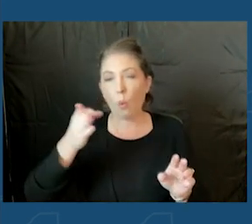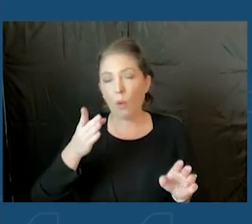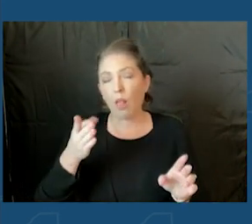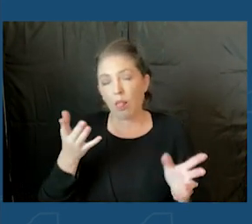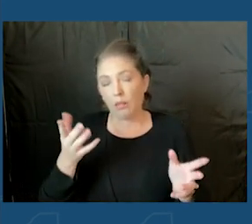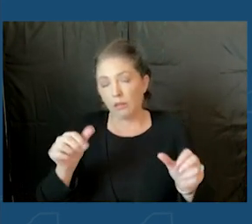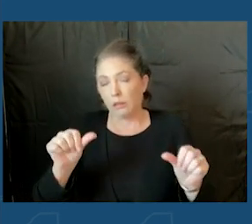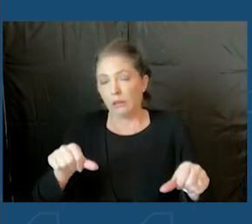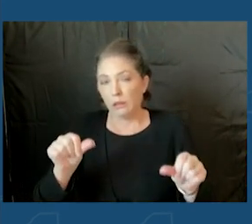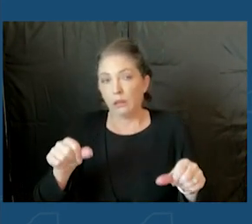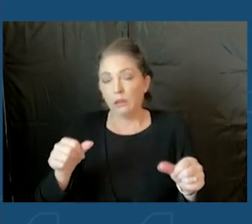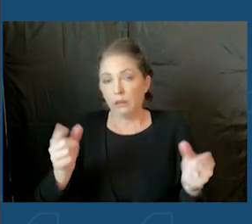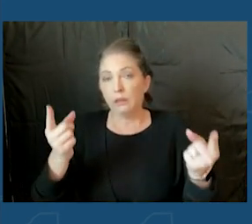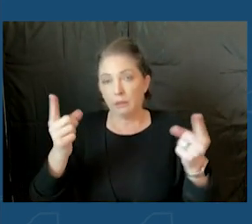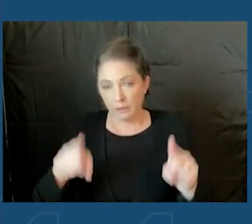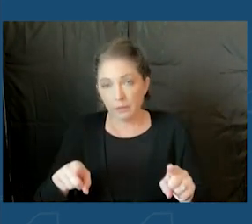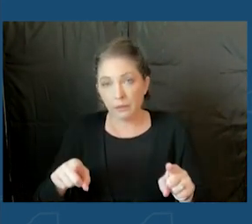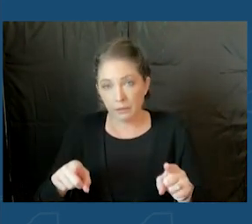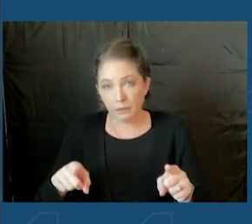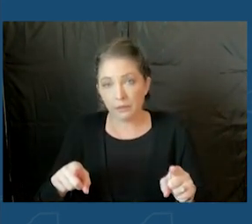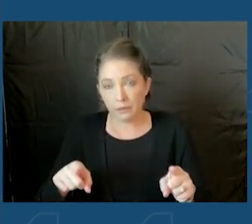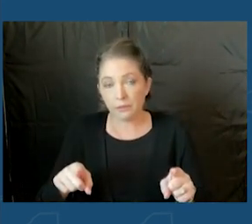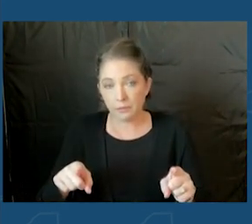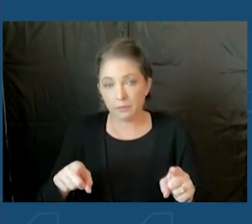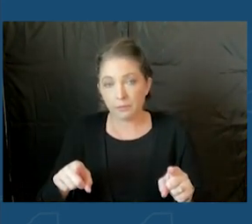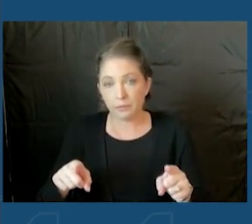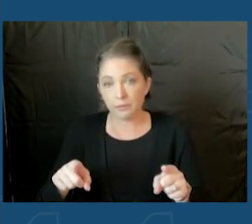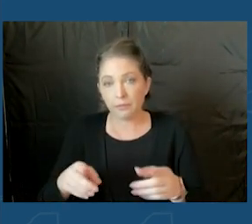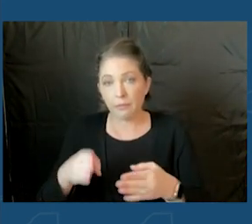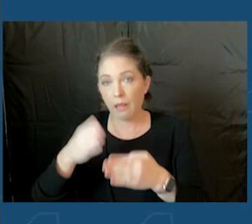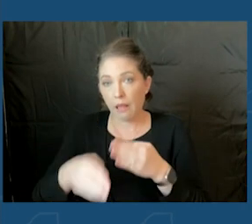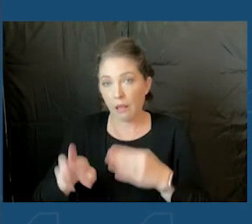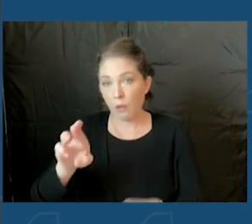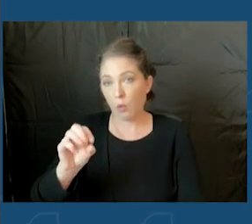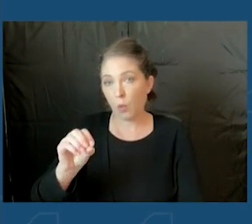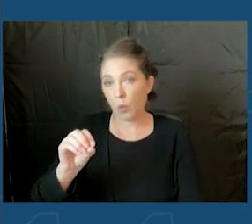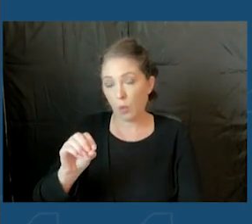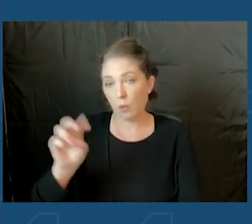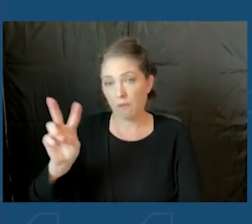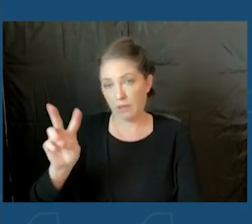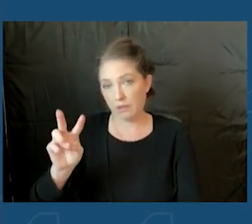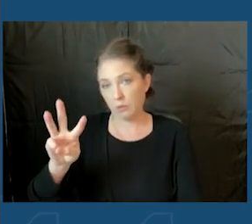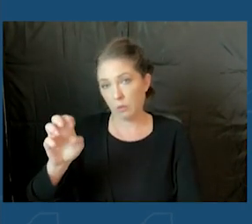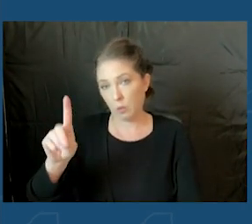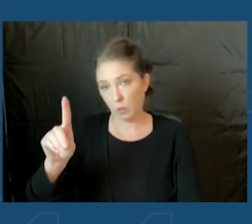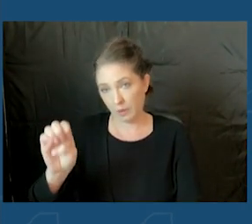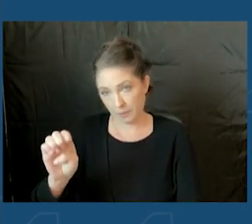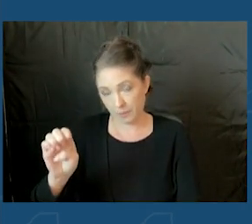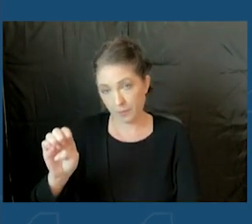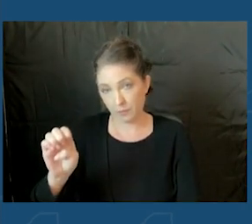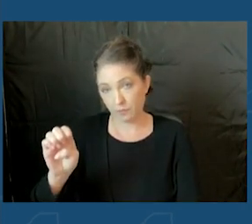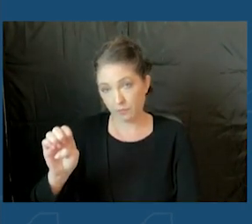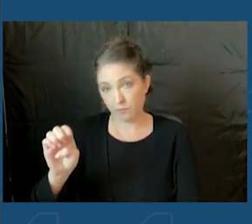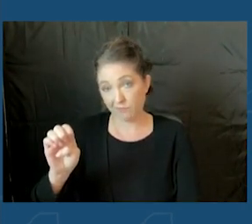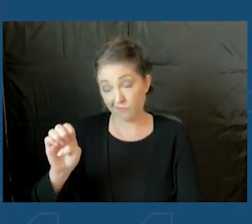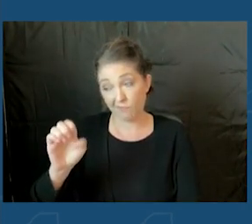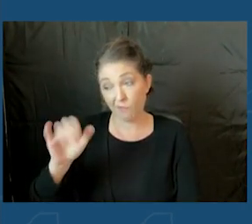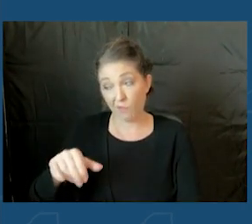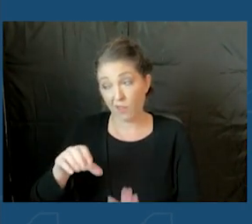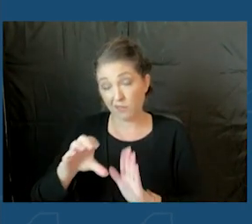be the end of Roe v. Wade as a constitutional